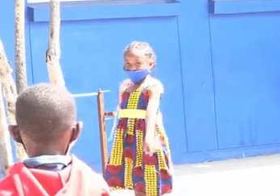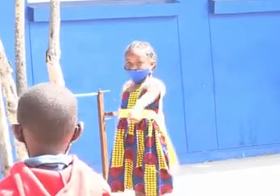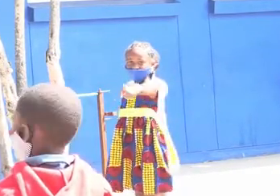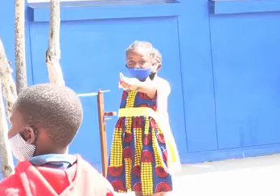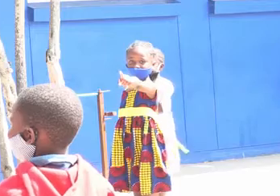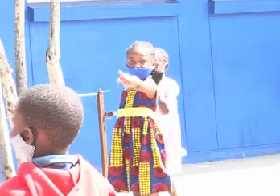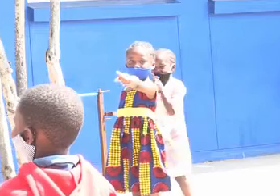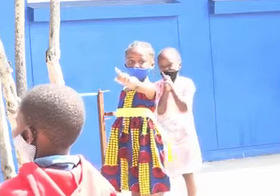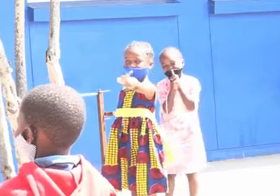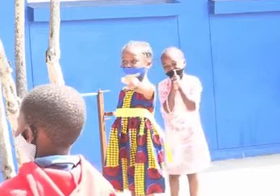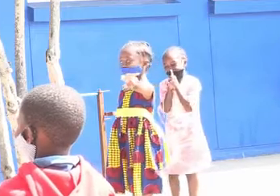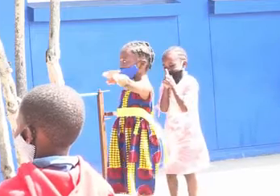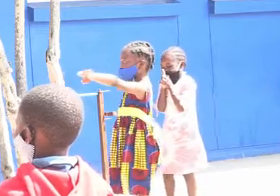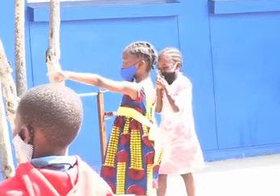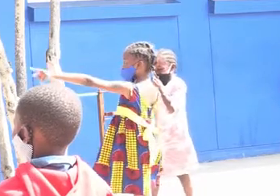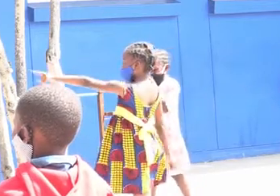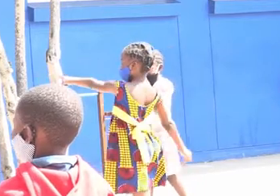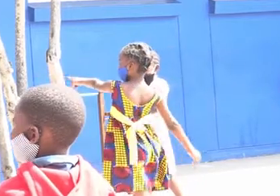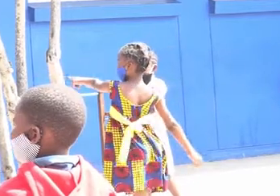Okay,